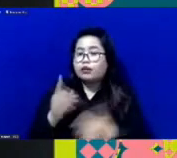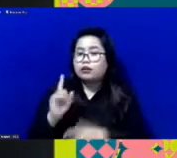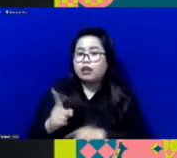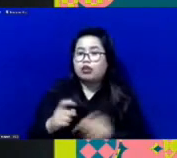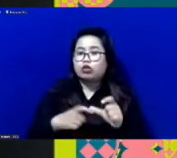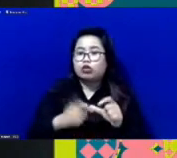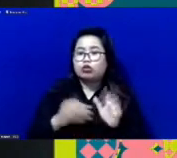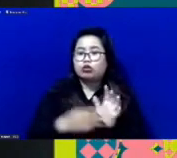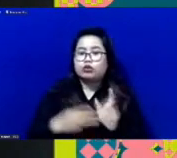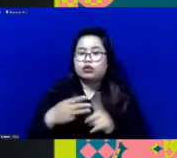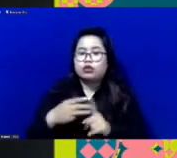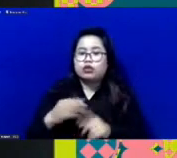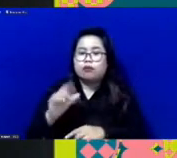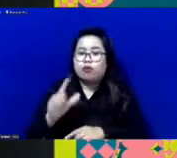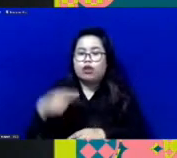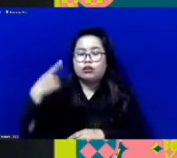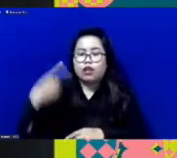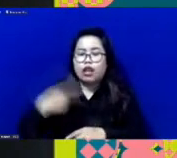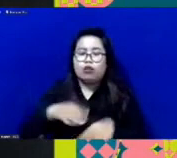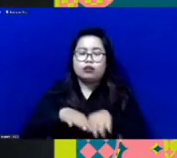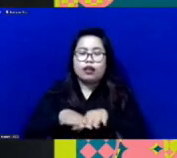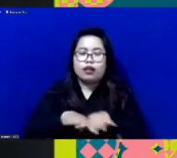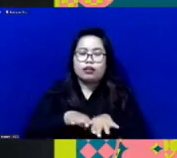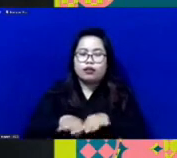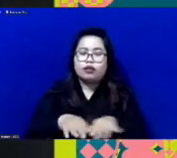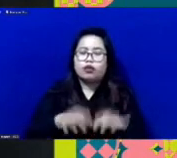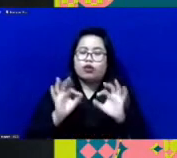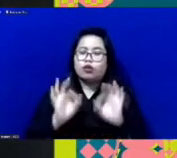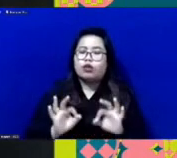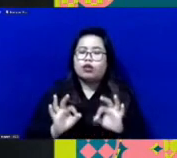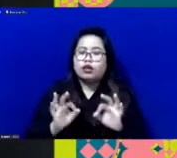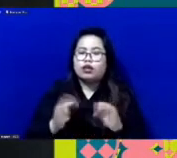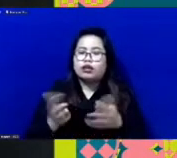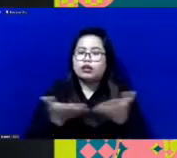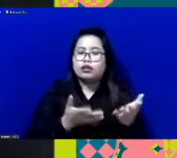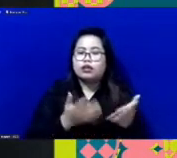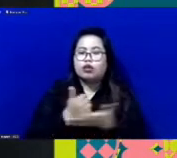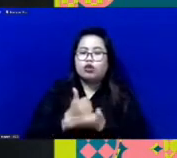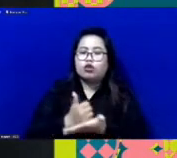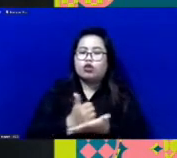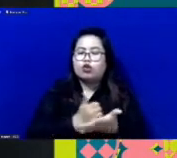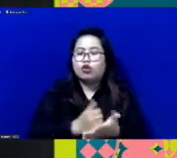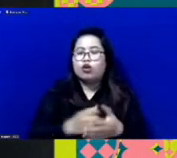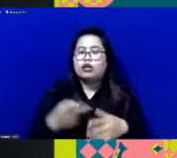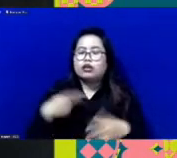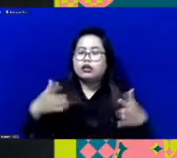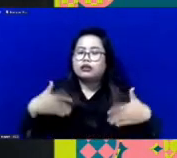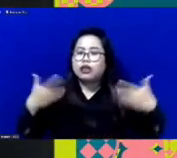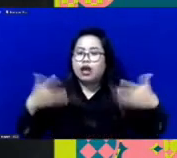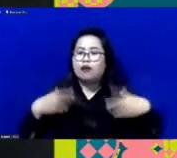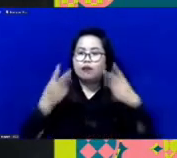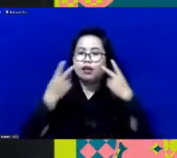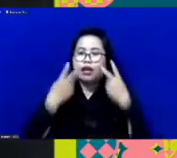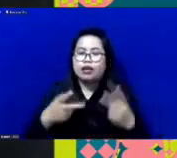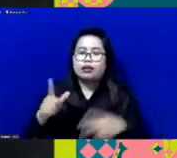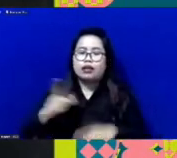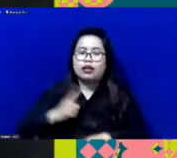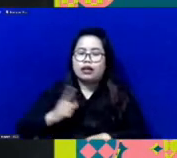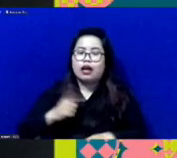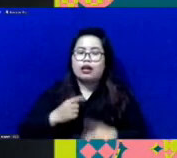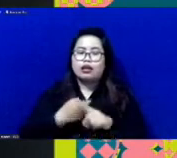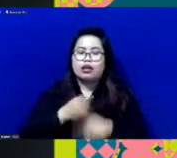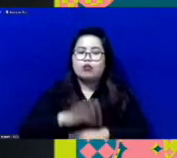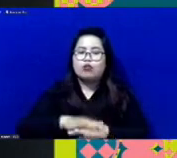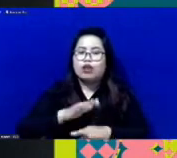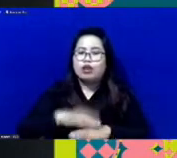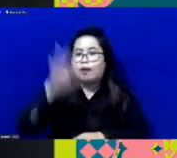and gotong royong. We are very, very excited to see the richness of Balinese culture. So without